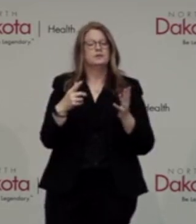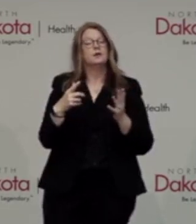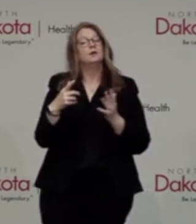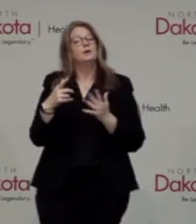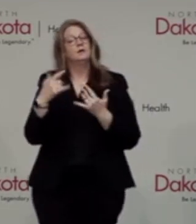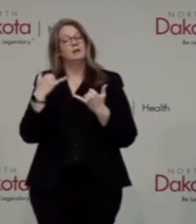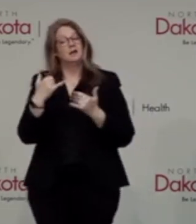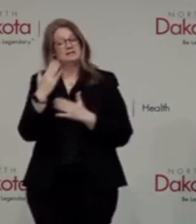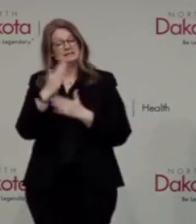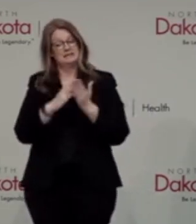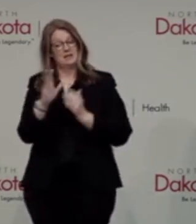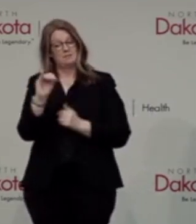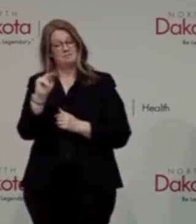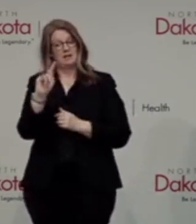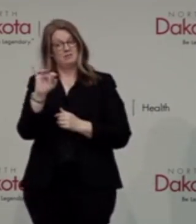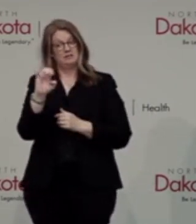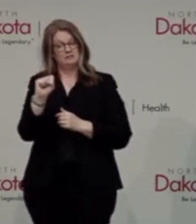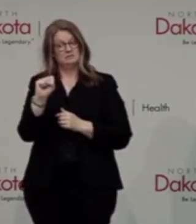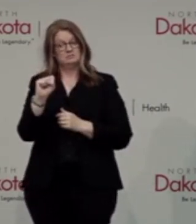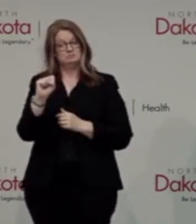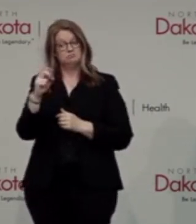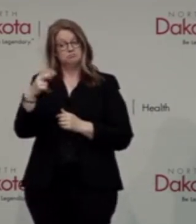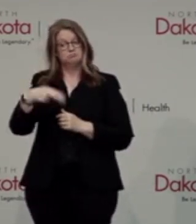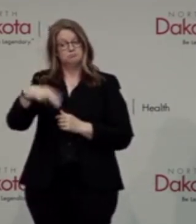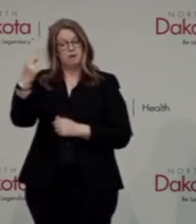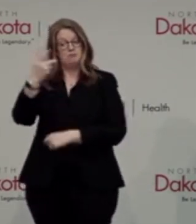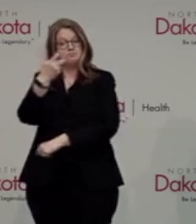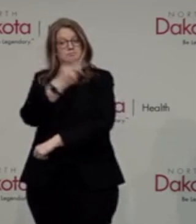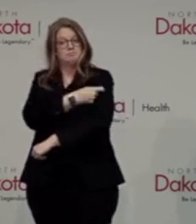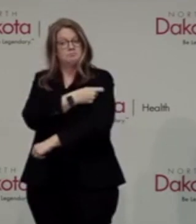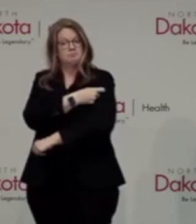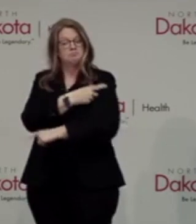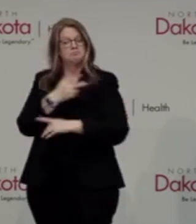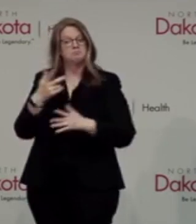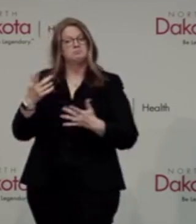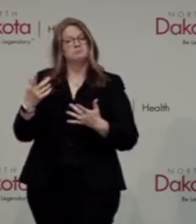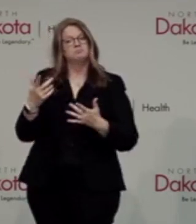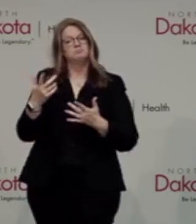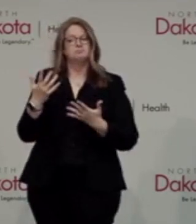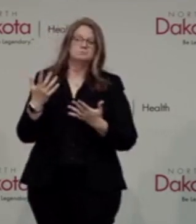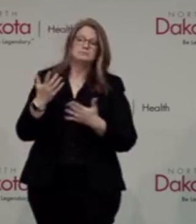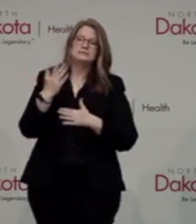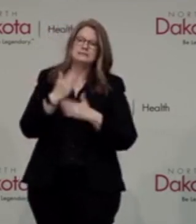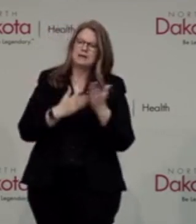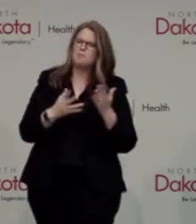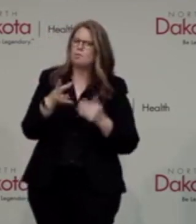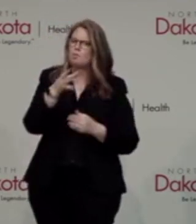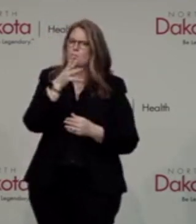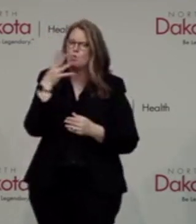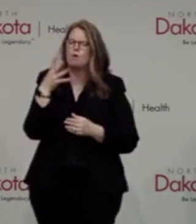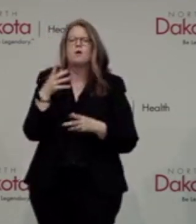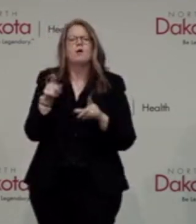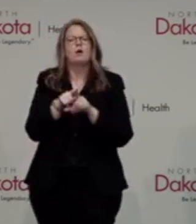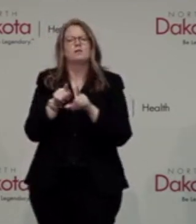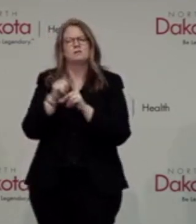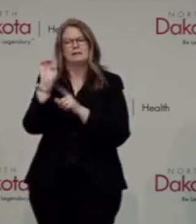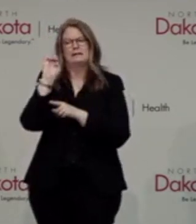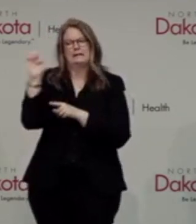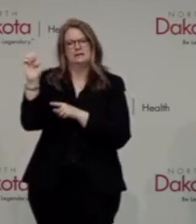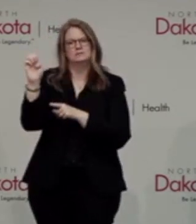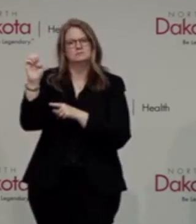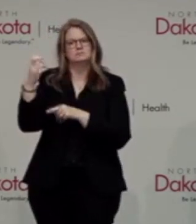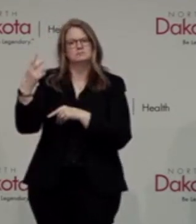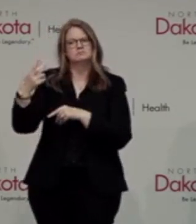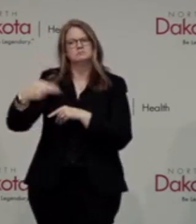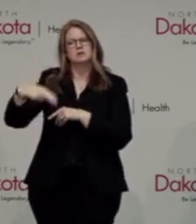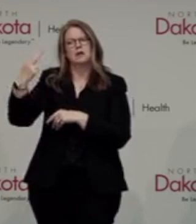in some counties, predominantly in some rural counties, but also in the eastern part of the state, we've got higher